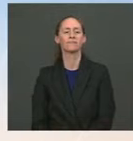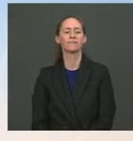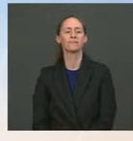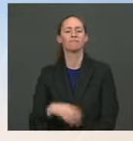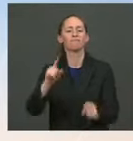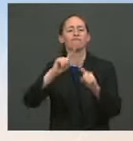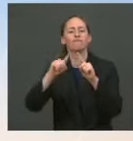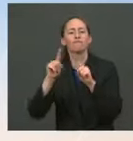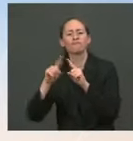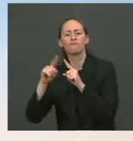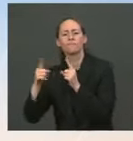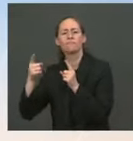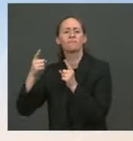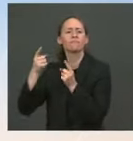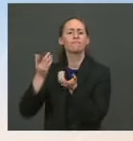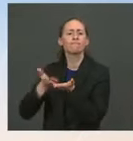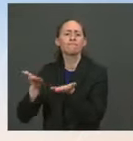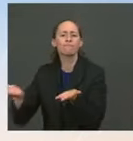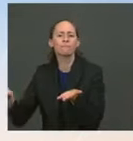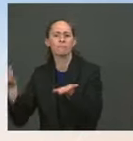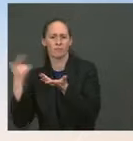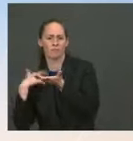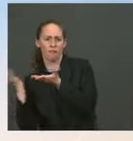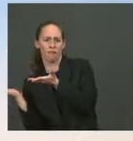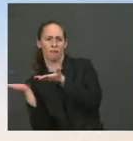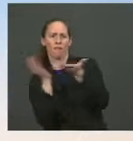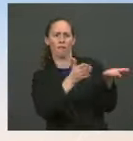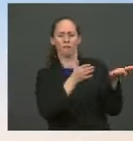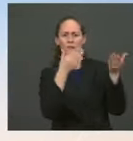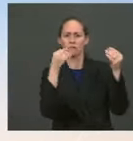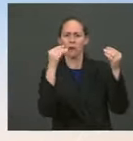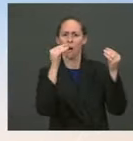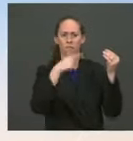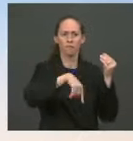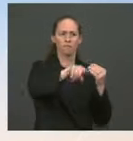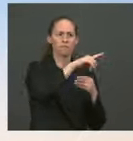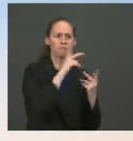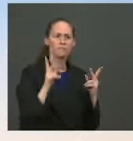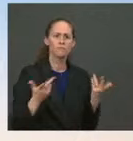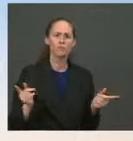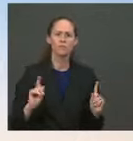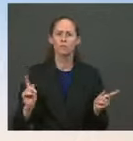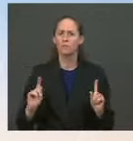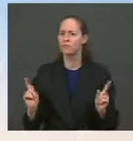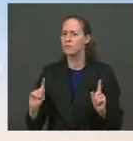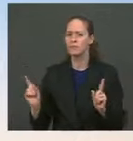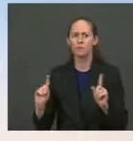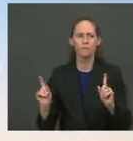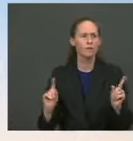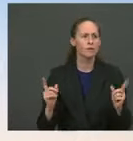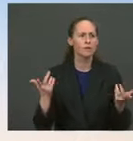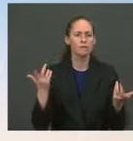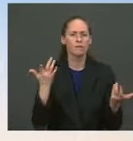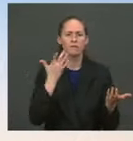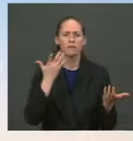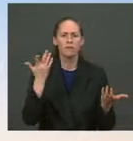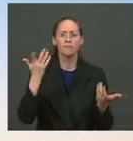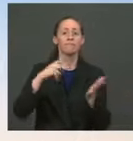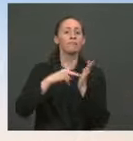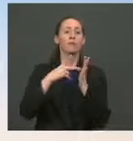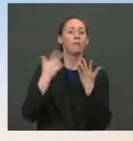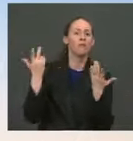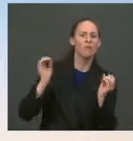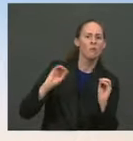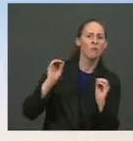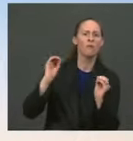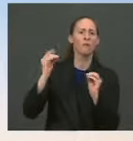to shelves, we understand the frustration that Americans feel when backlogs lead to higher prices or delayed goods. So today's